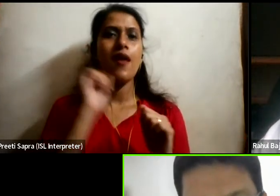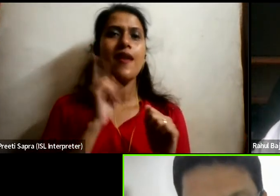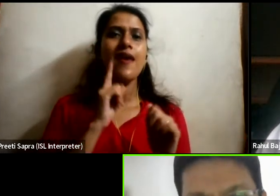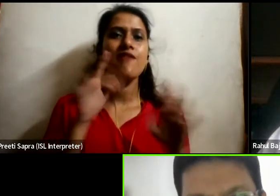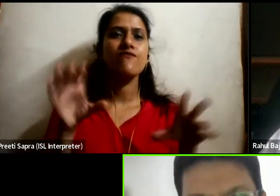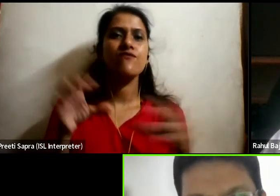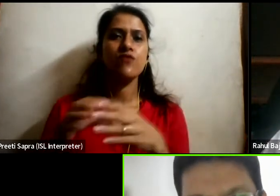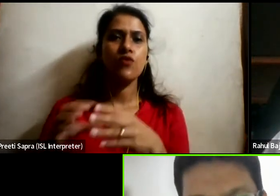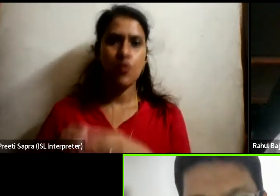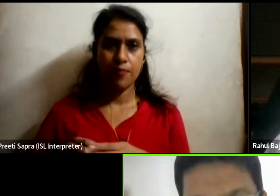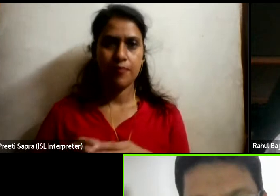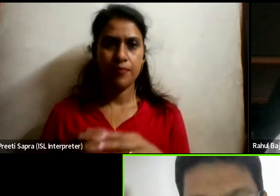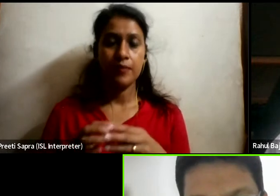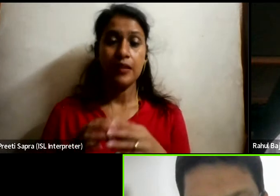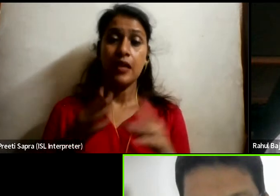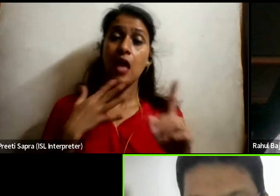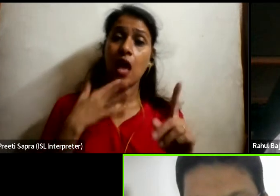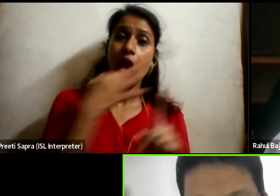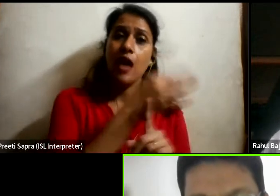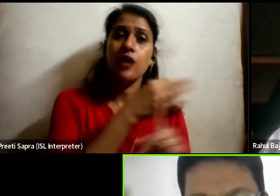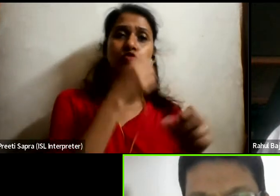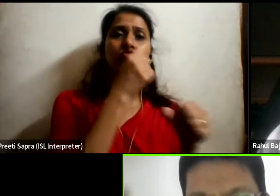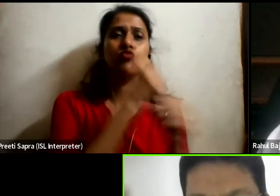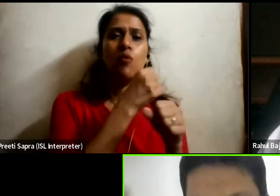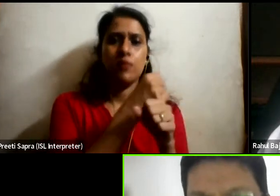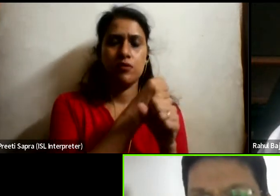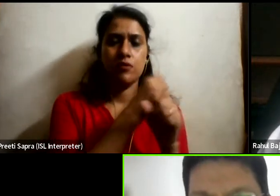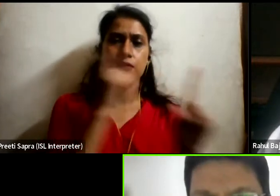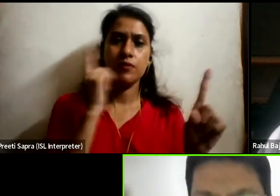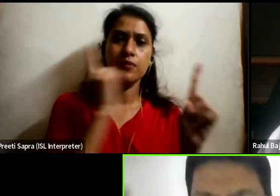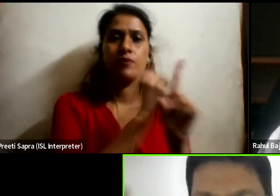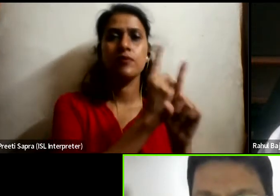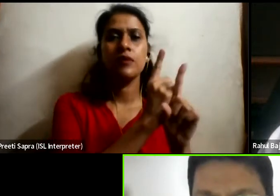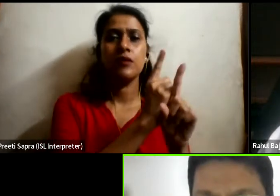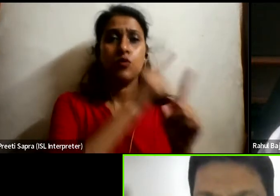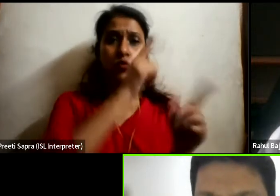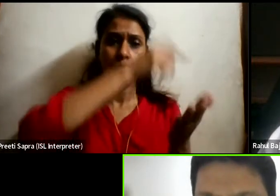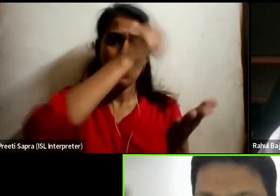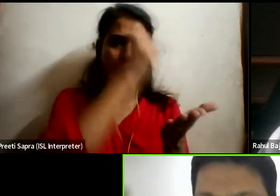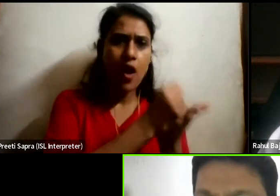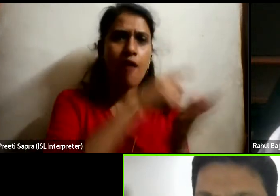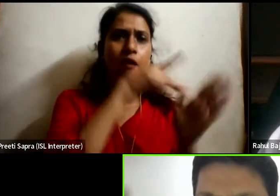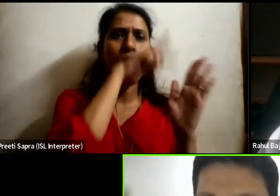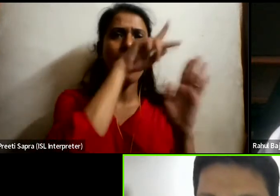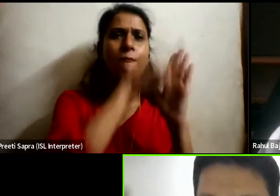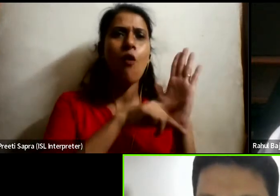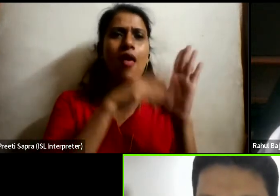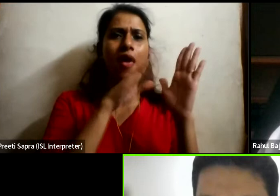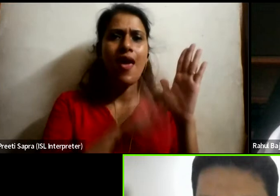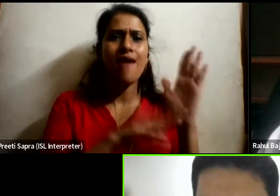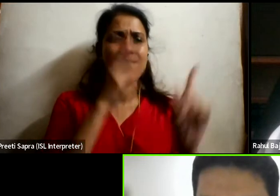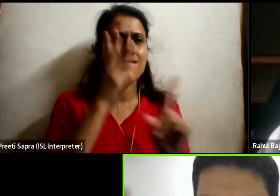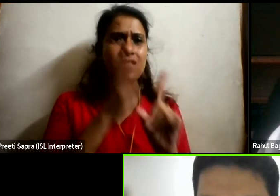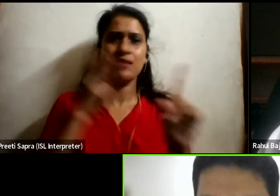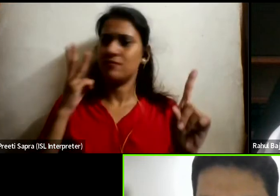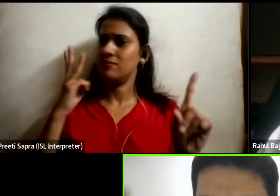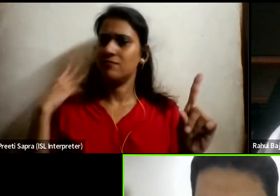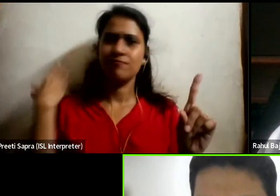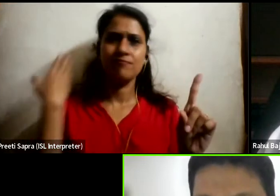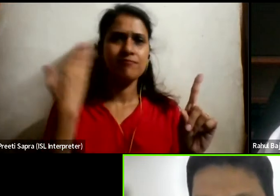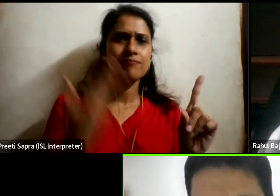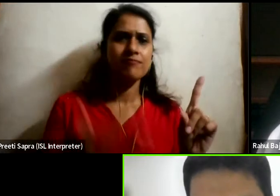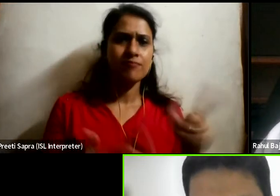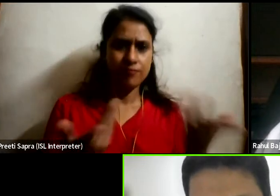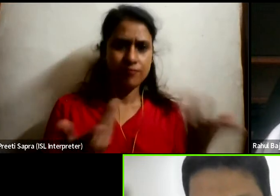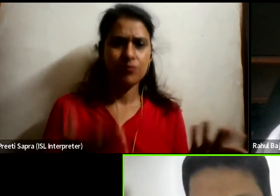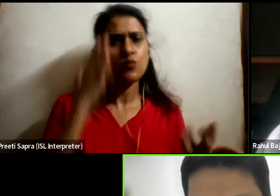to reach out to the government and say, like, that you have this policy which has been there for 3 years. Why